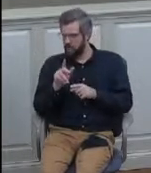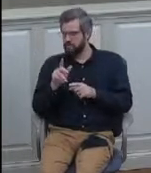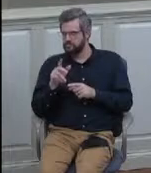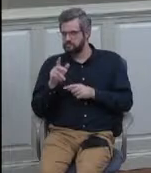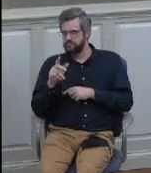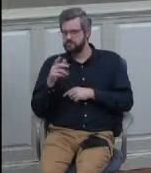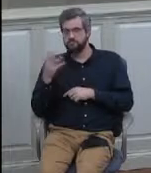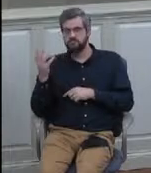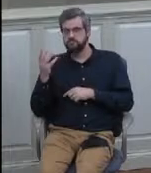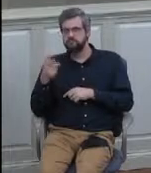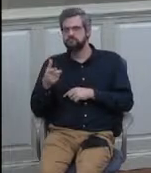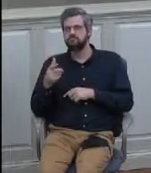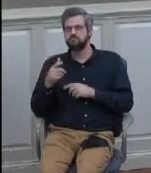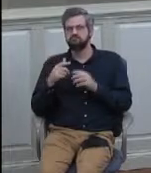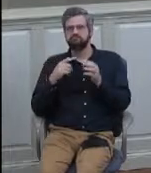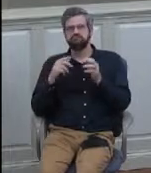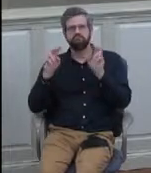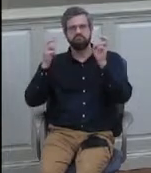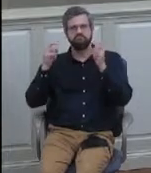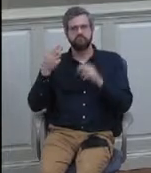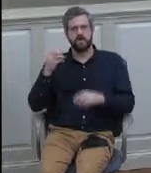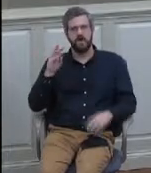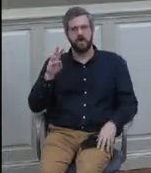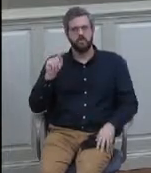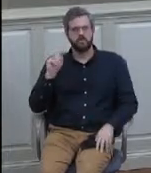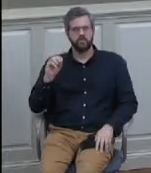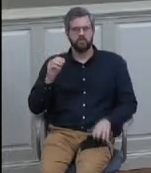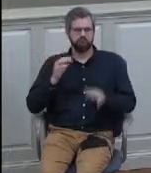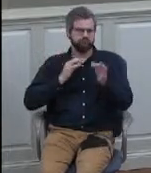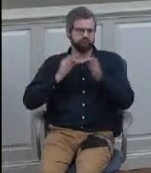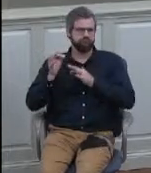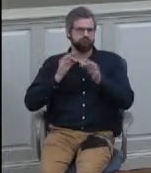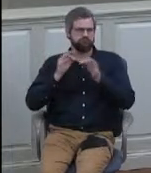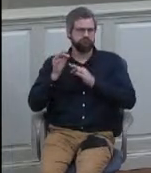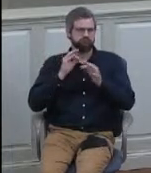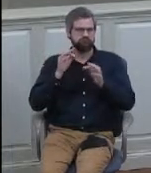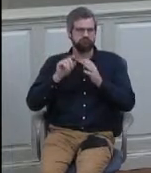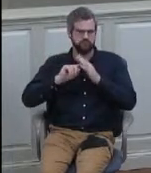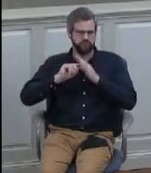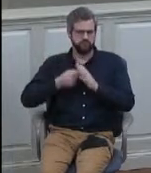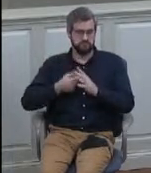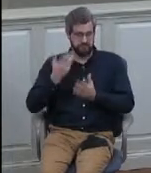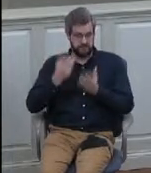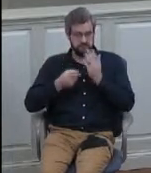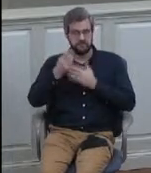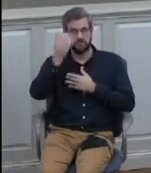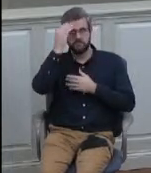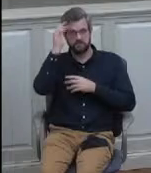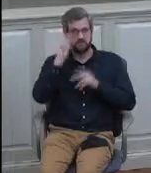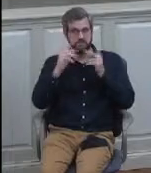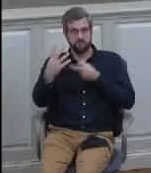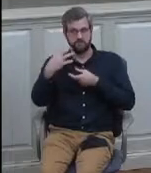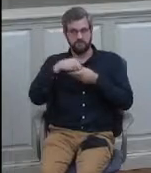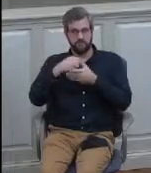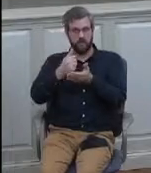and give us a kind of a how-to, you know, start, and maybe some people that he might know that could do some consulting.